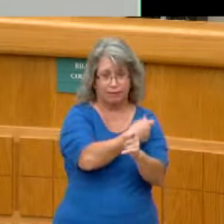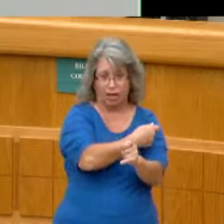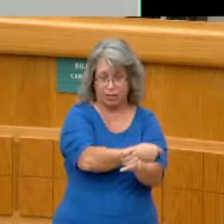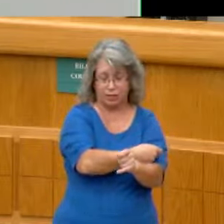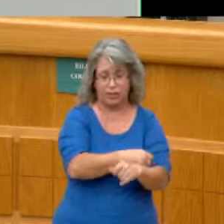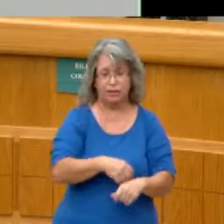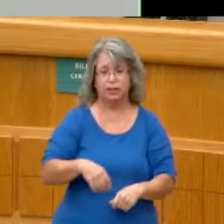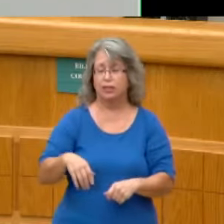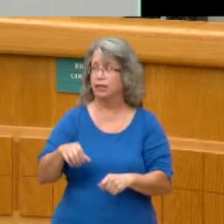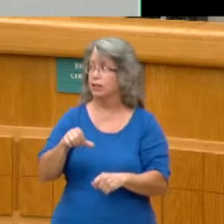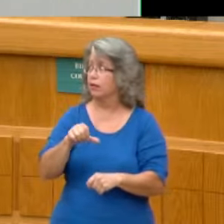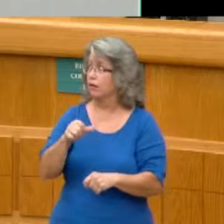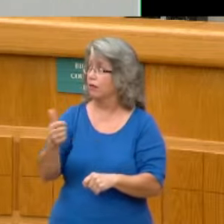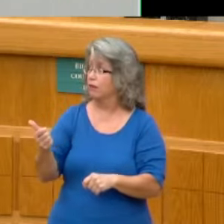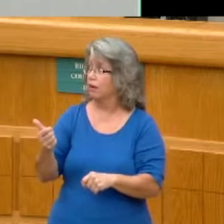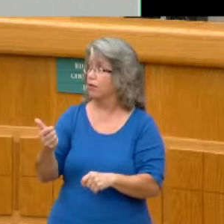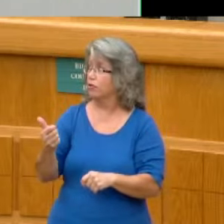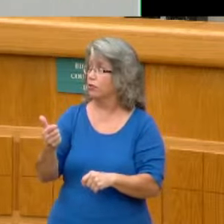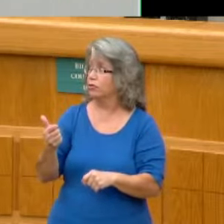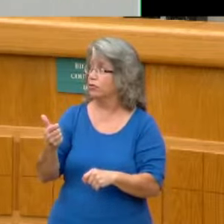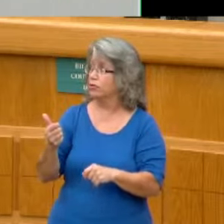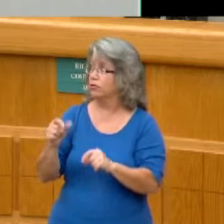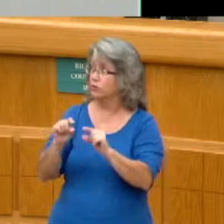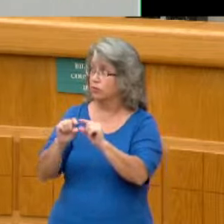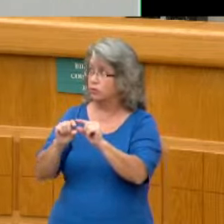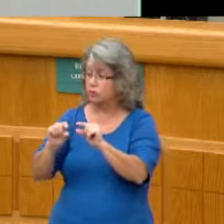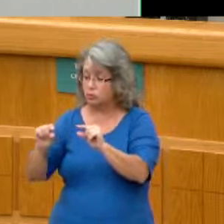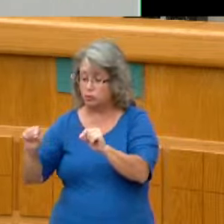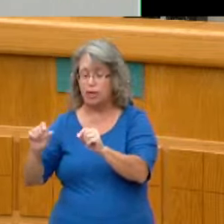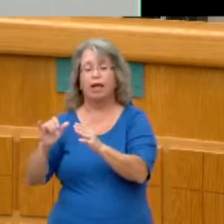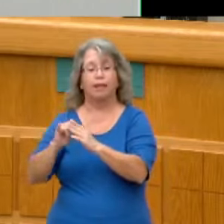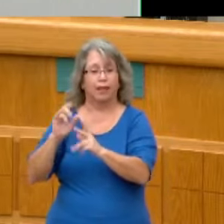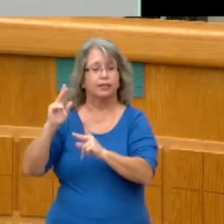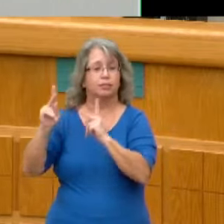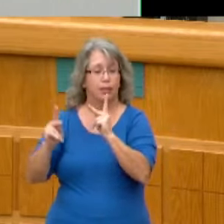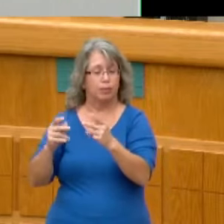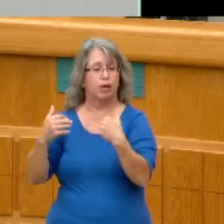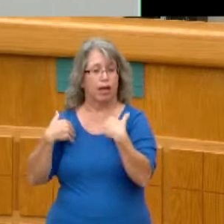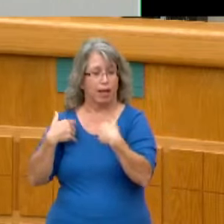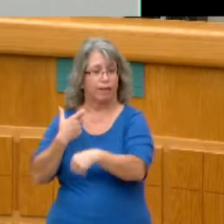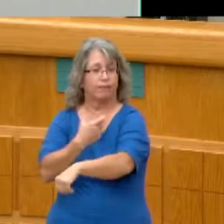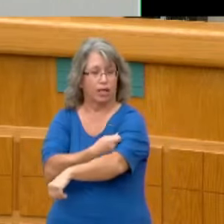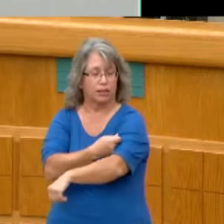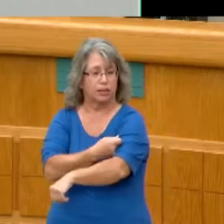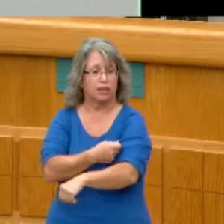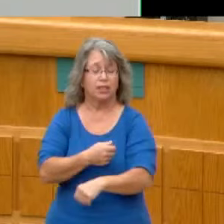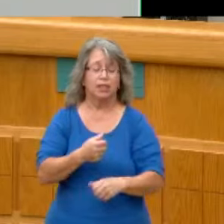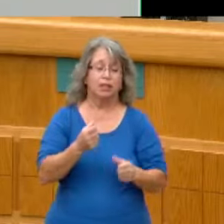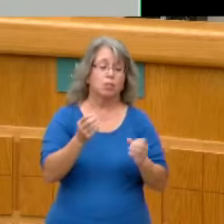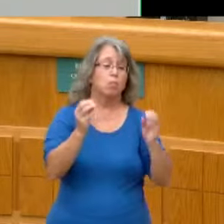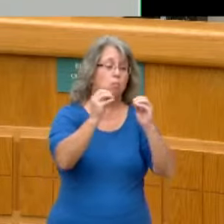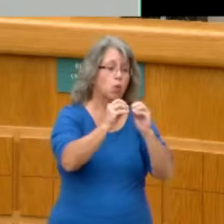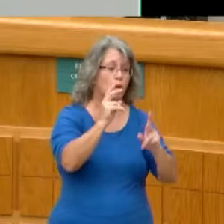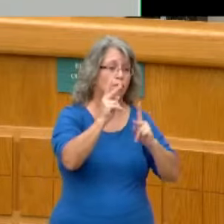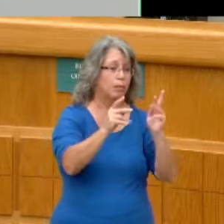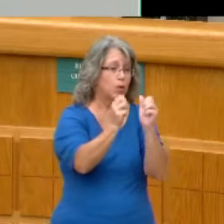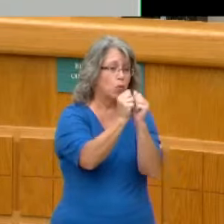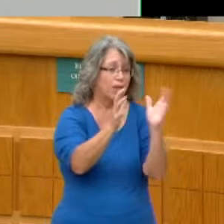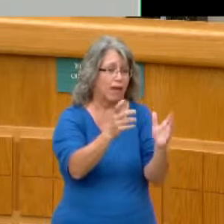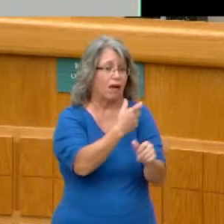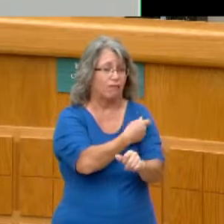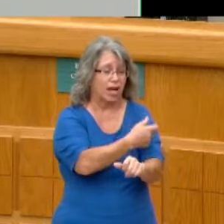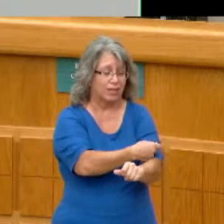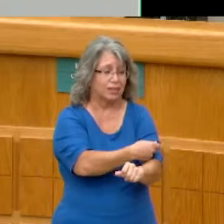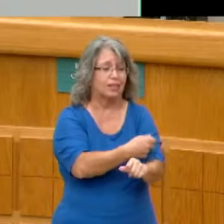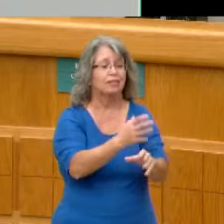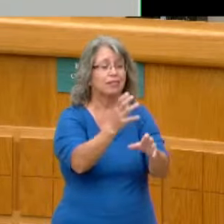the bottom, those are the people that are vaccinated. So many more people that are unvaccinated are testing positive. And then we have it broken down by